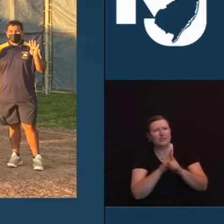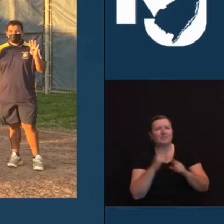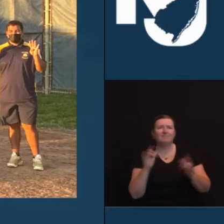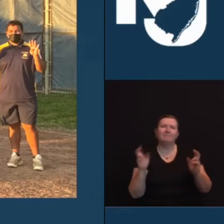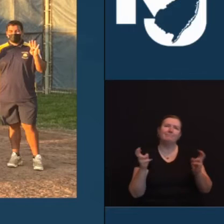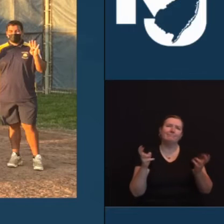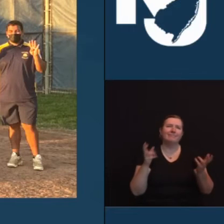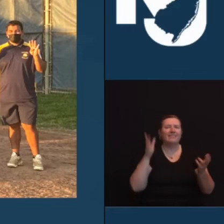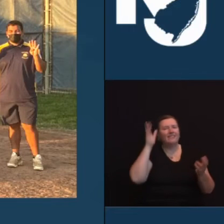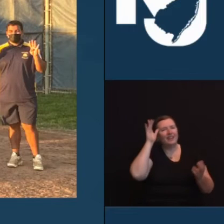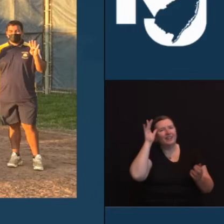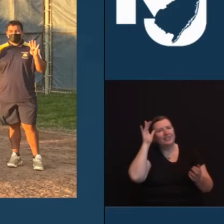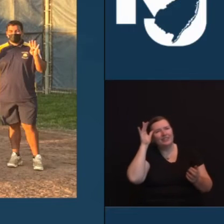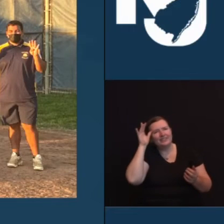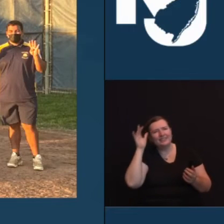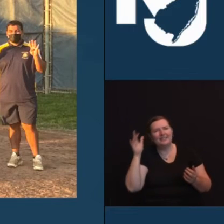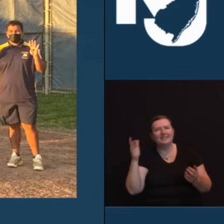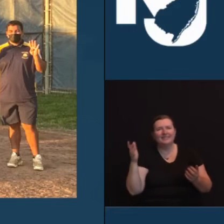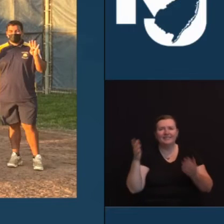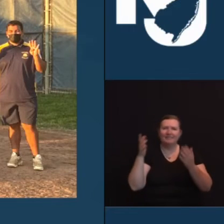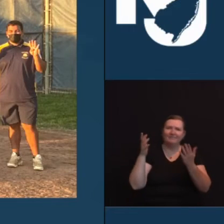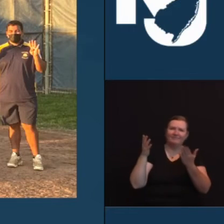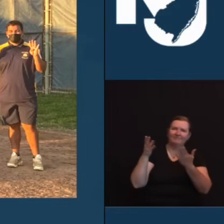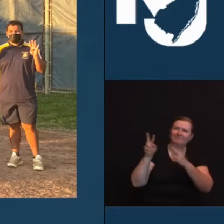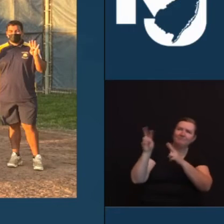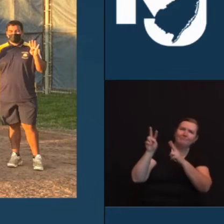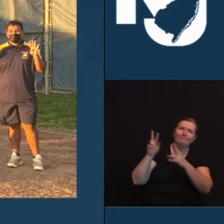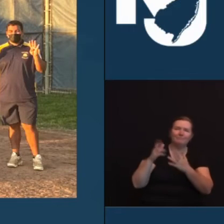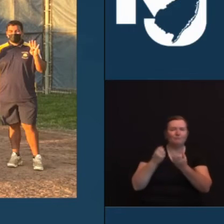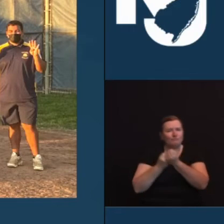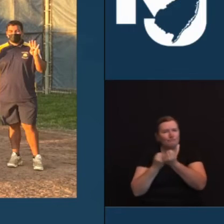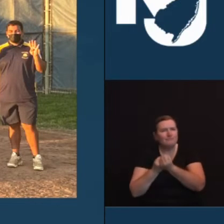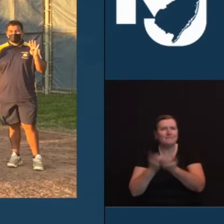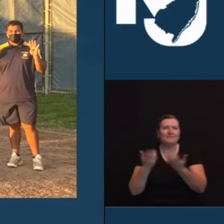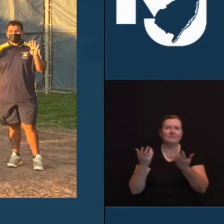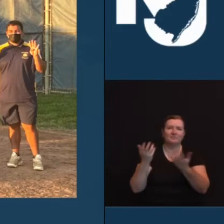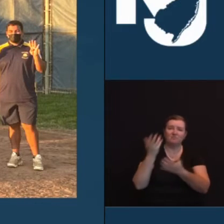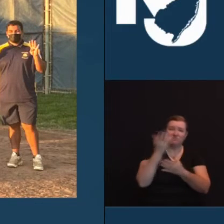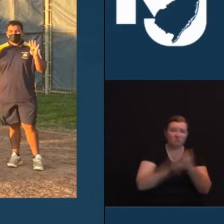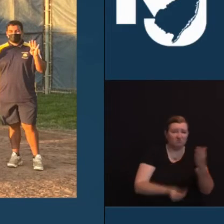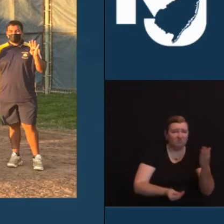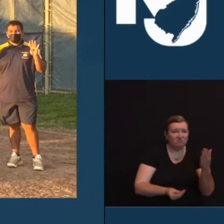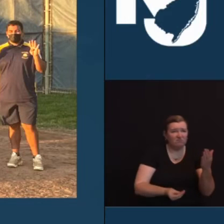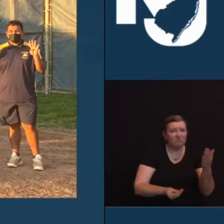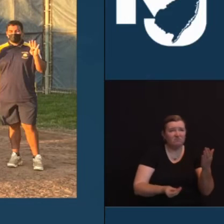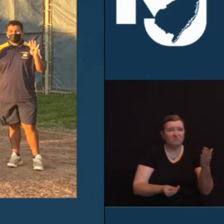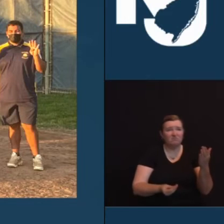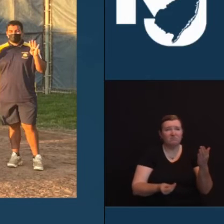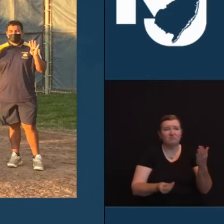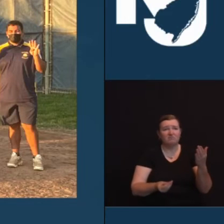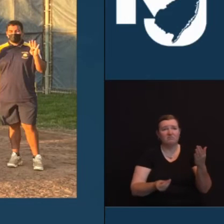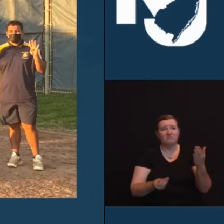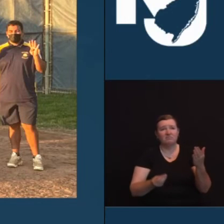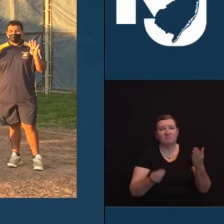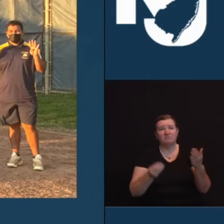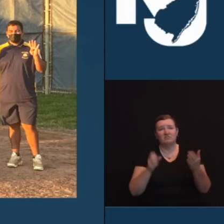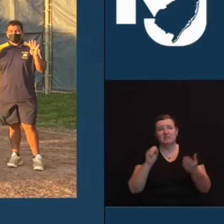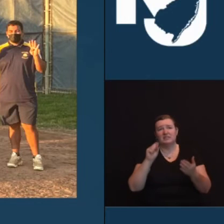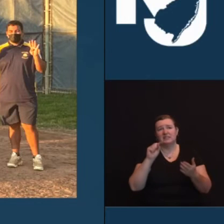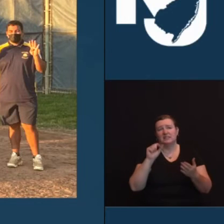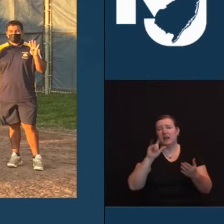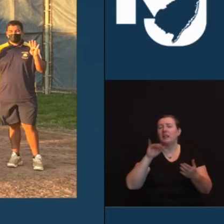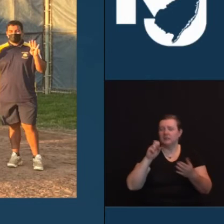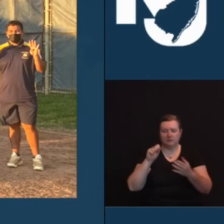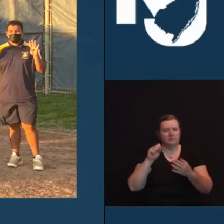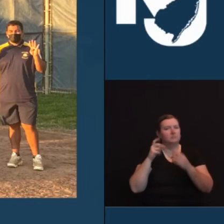of young players over the years. After his tragic passing, the Stallions made the decision to carry on and play their home